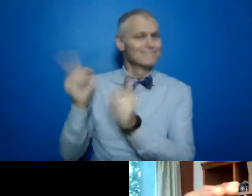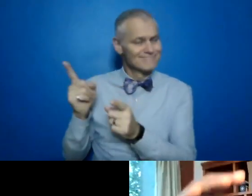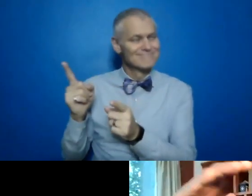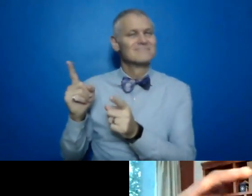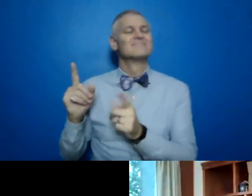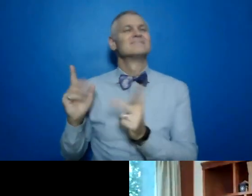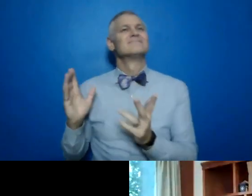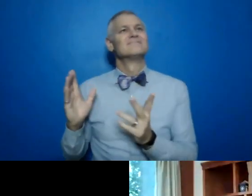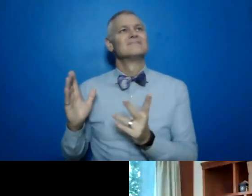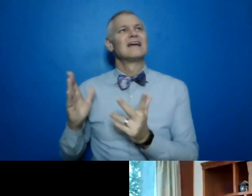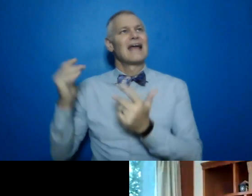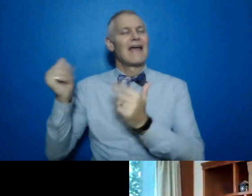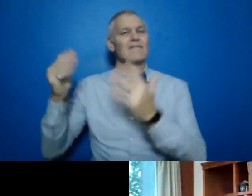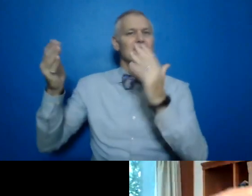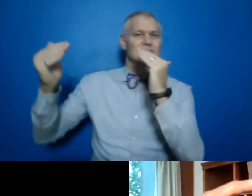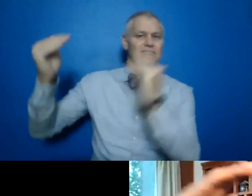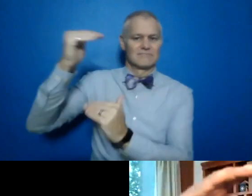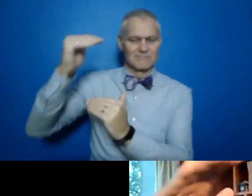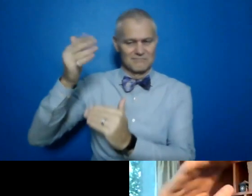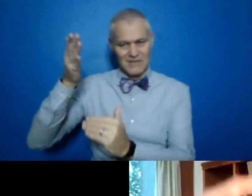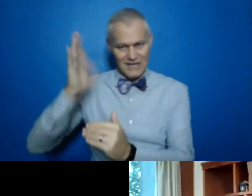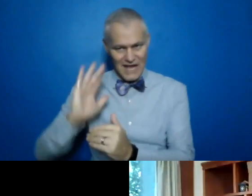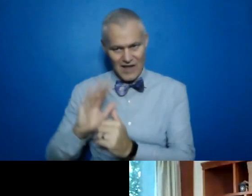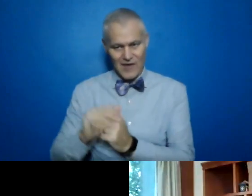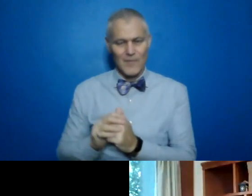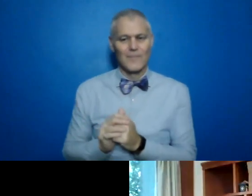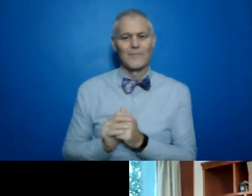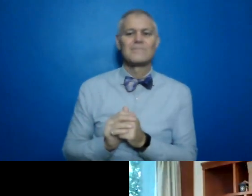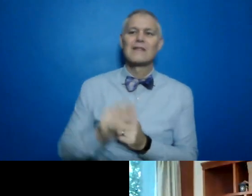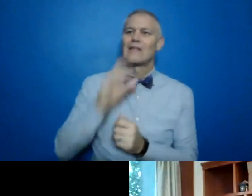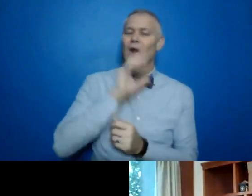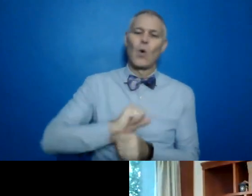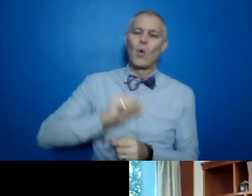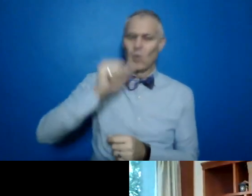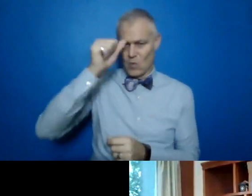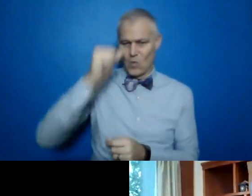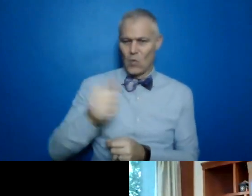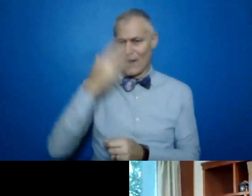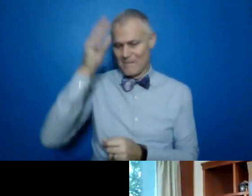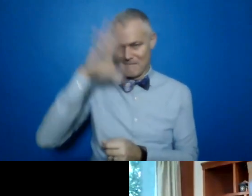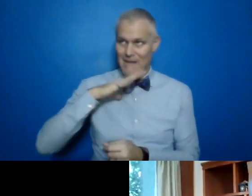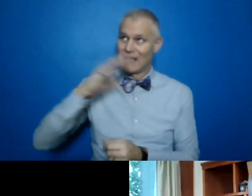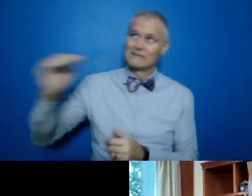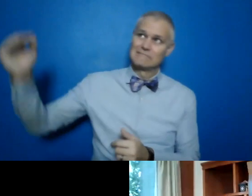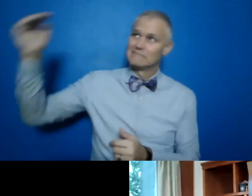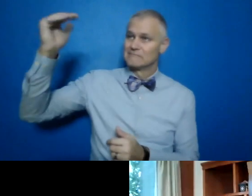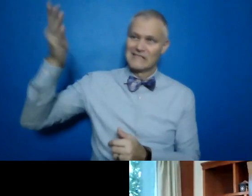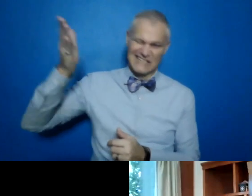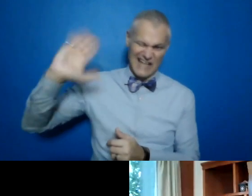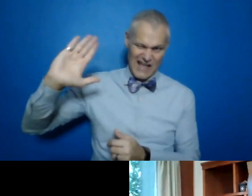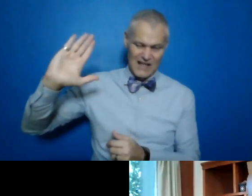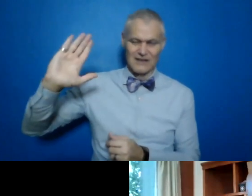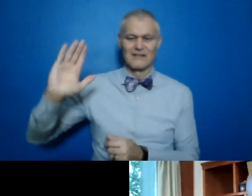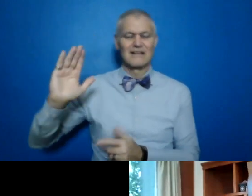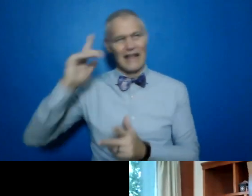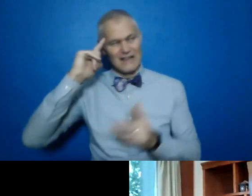else should be beneath God. Everything else should be beneath the old white man, right? And so that's embedded in the way that we think and organize all